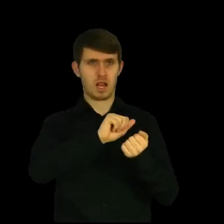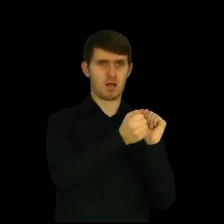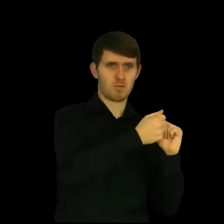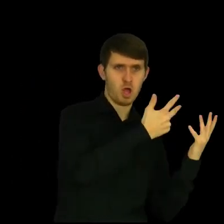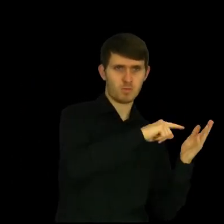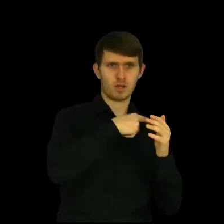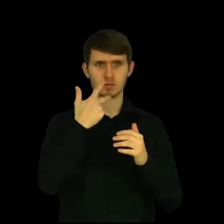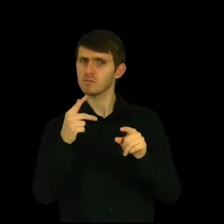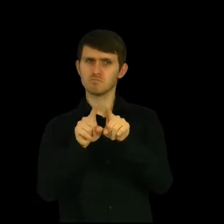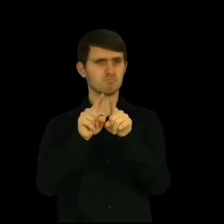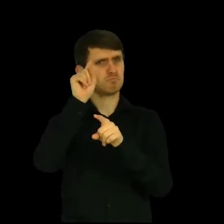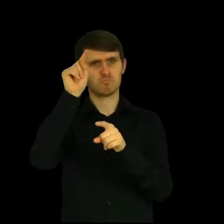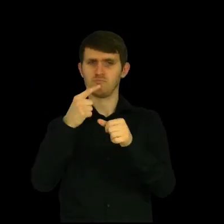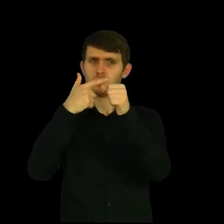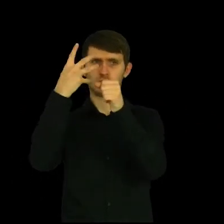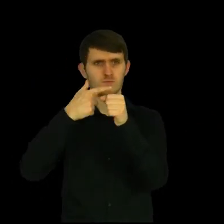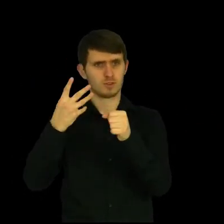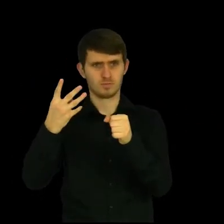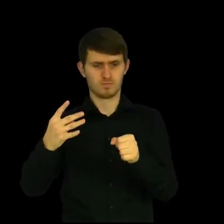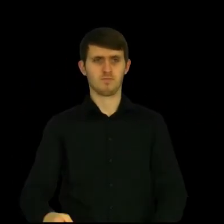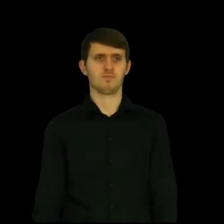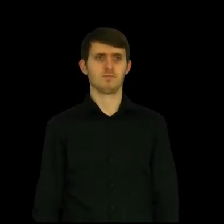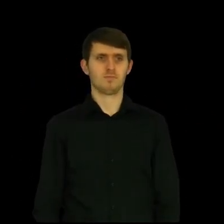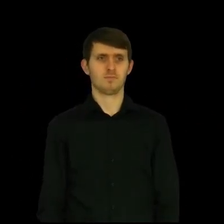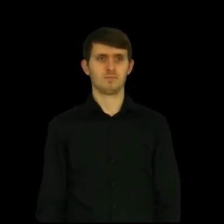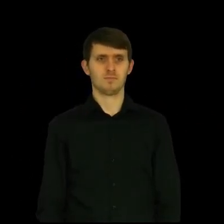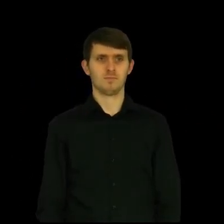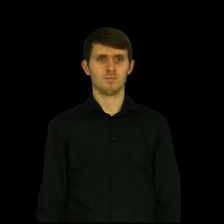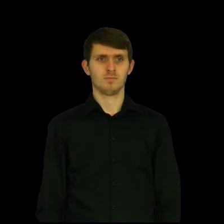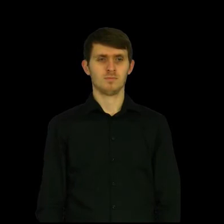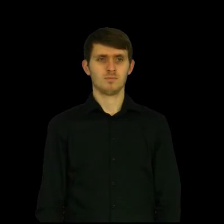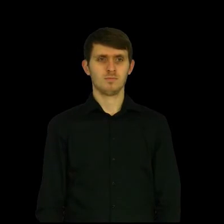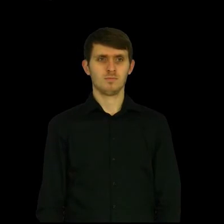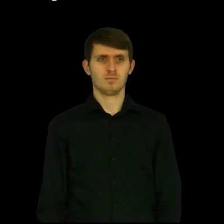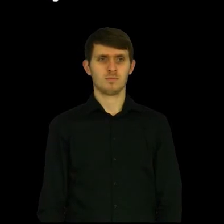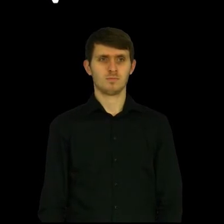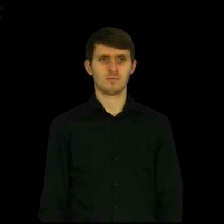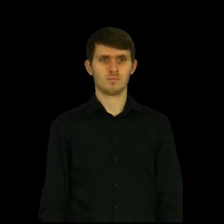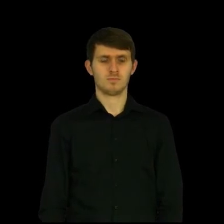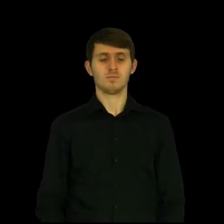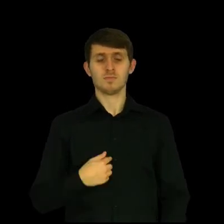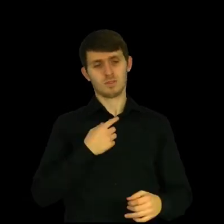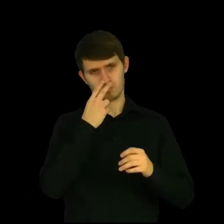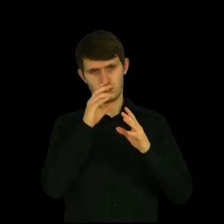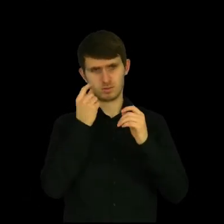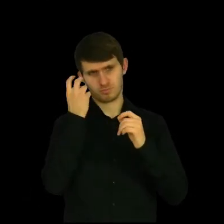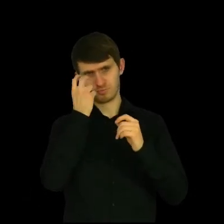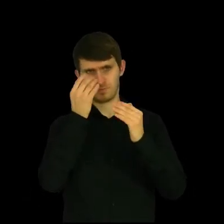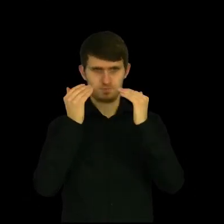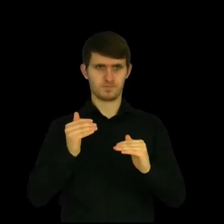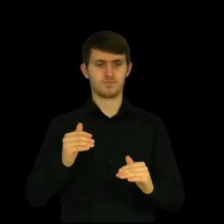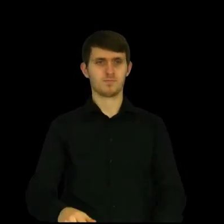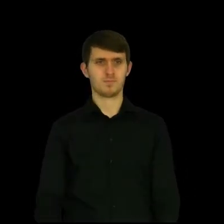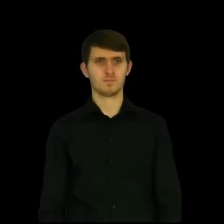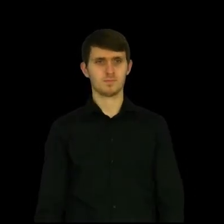Whether you have 3 groups of 8 or 8 groups of 3, either way, you're going to have 24. Now, let's